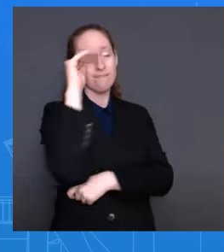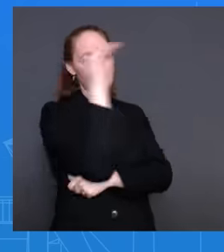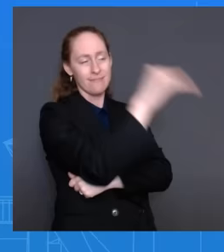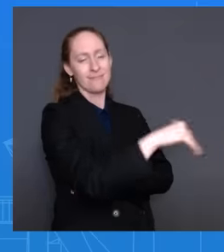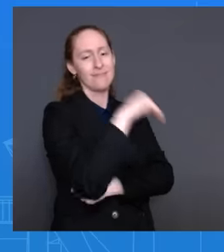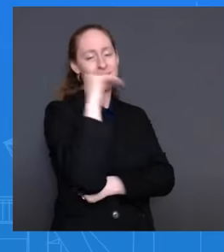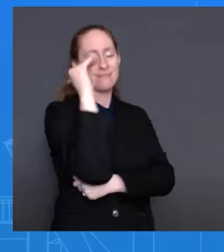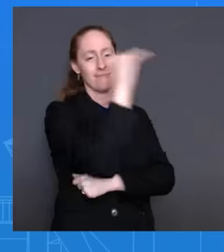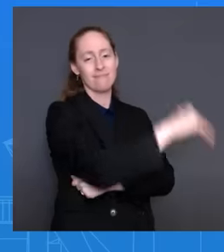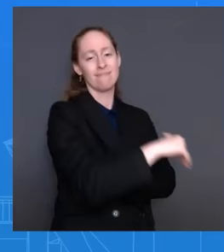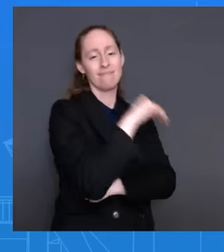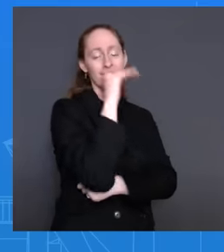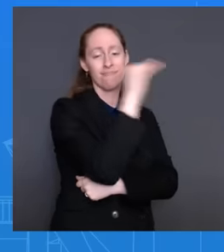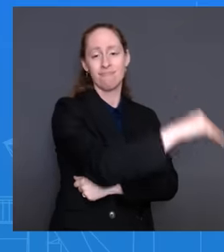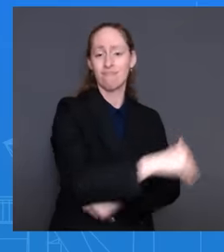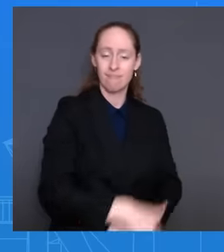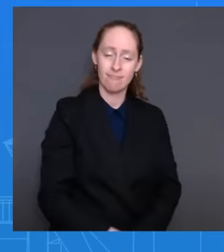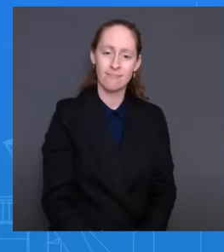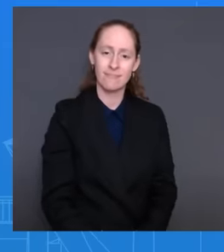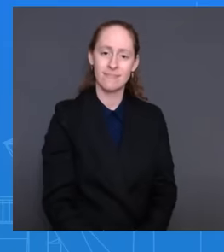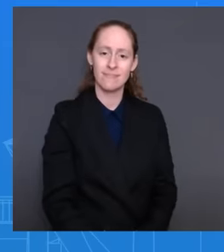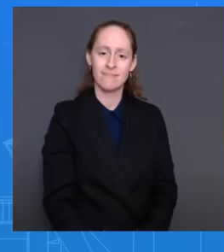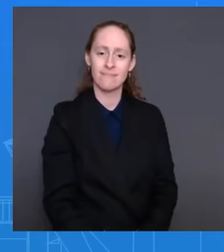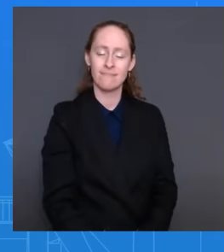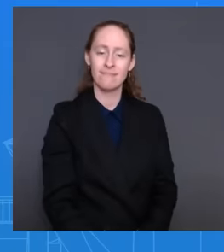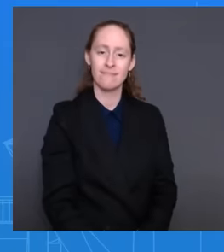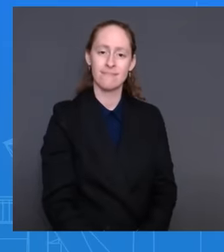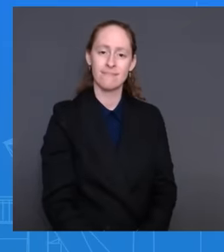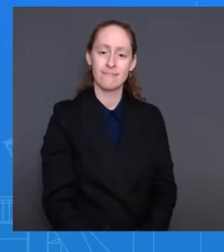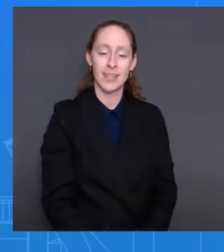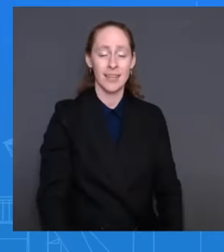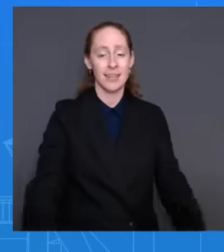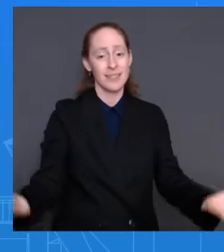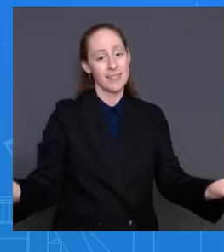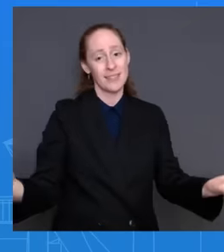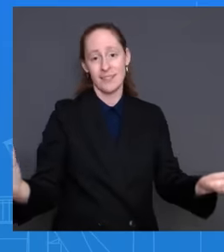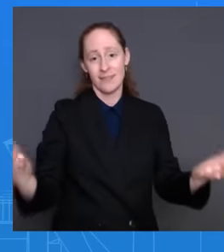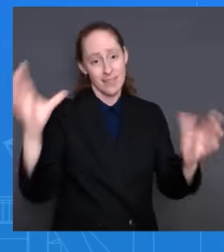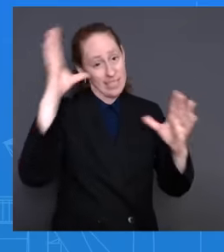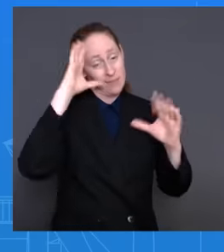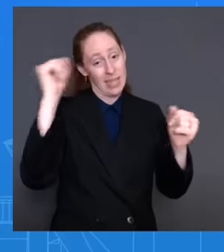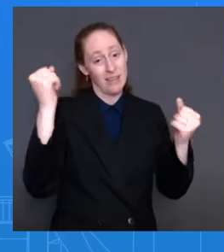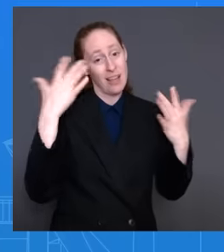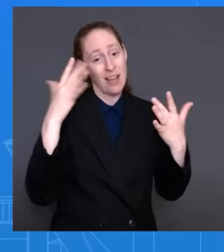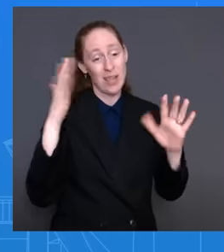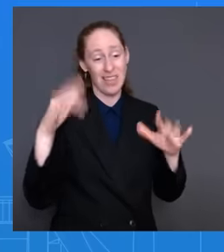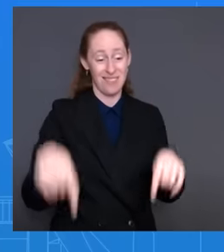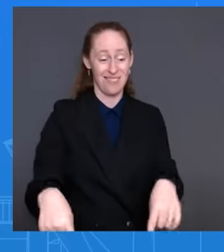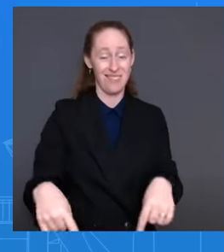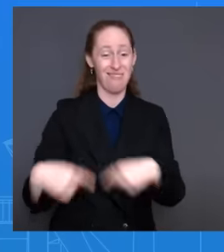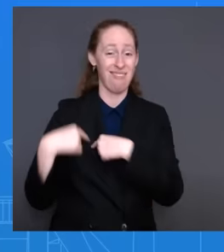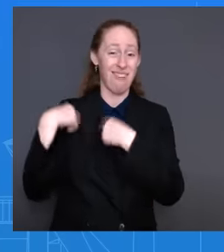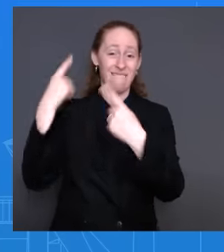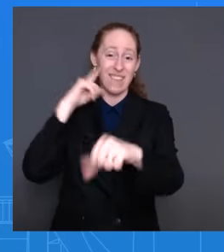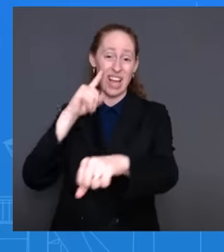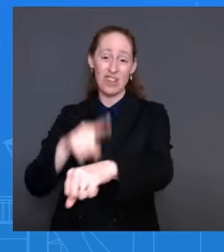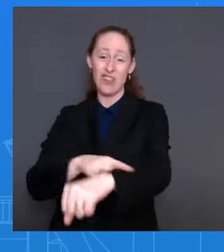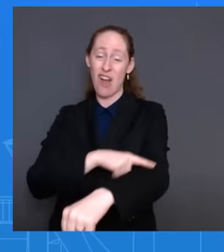that he has worked on since he was a senator, as a vice president, and now as president. He has taken